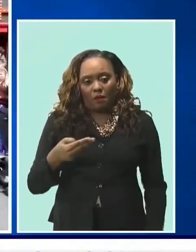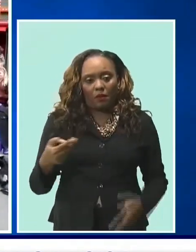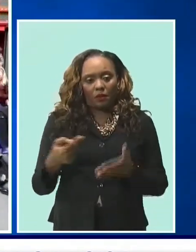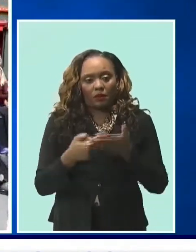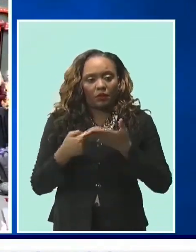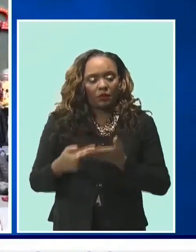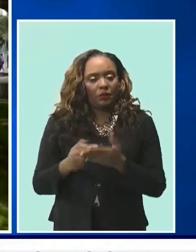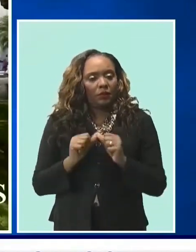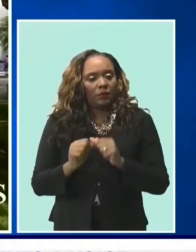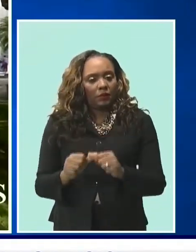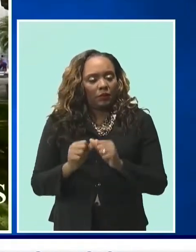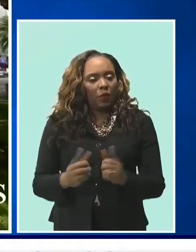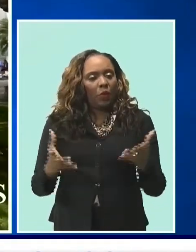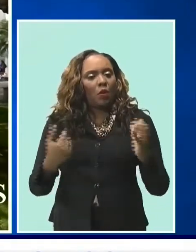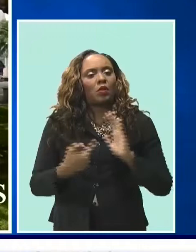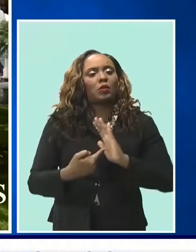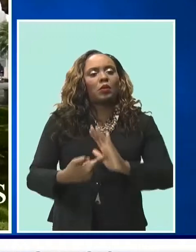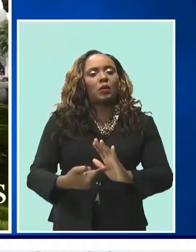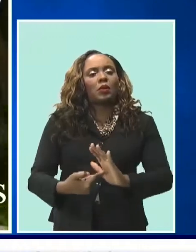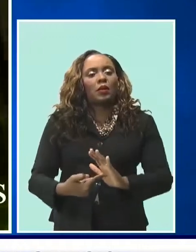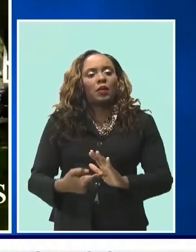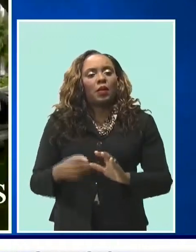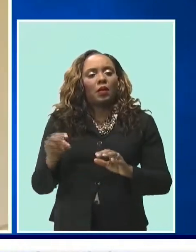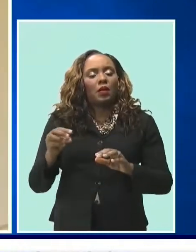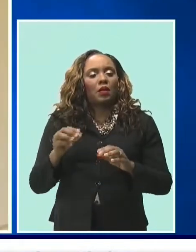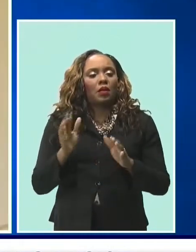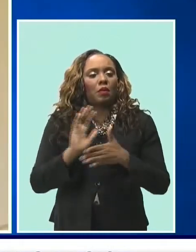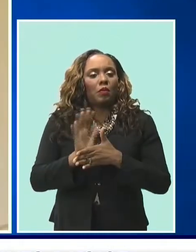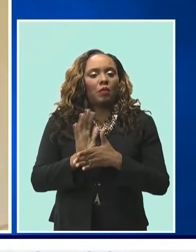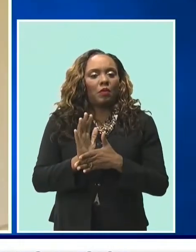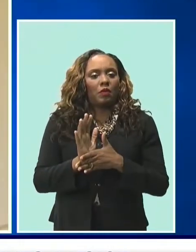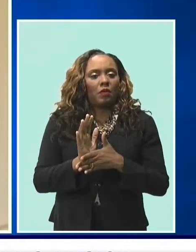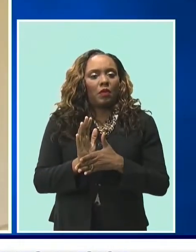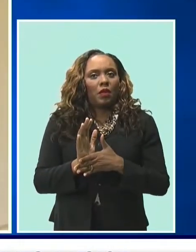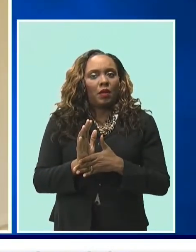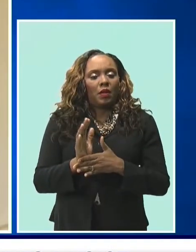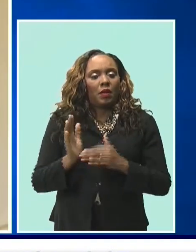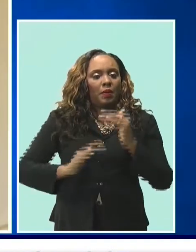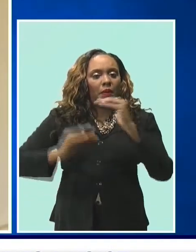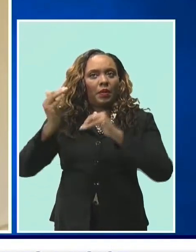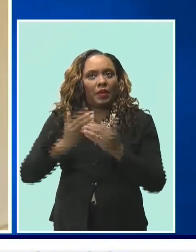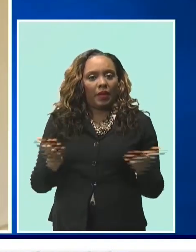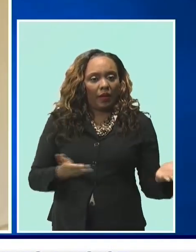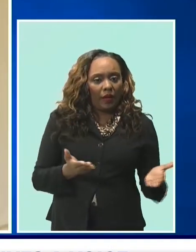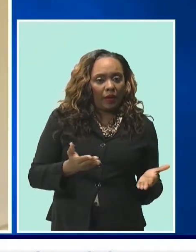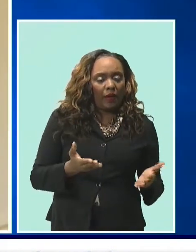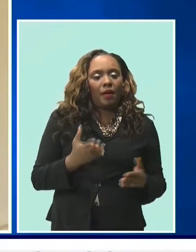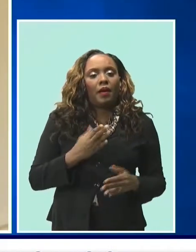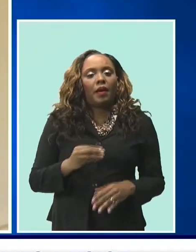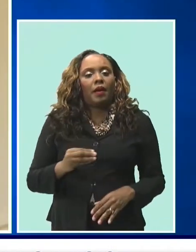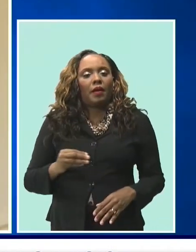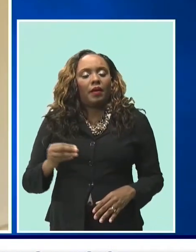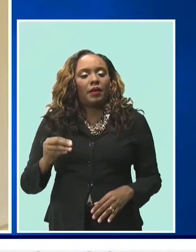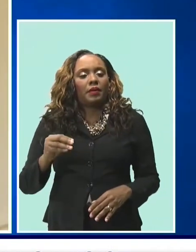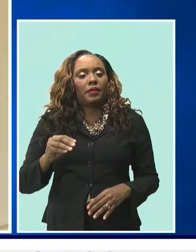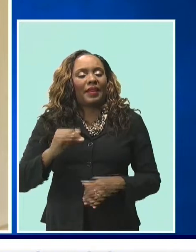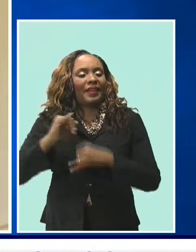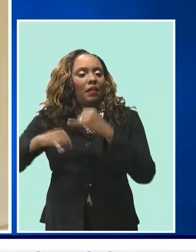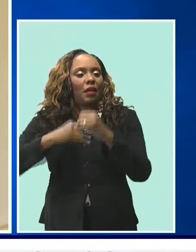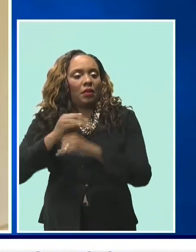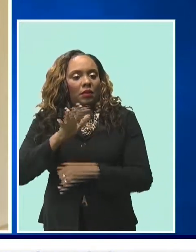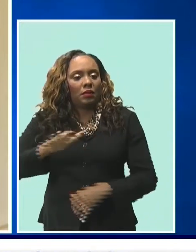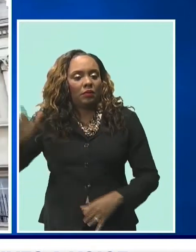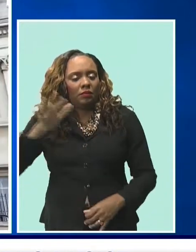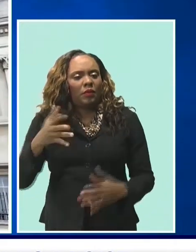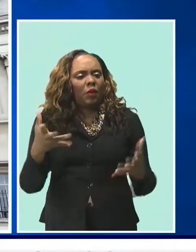Discussions are ongoing to have it shown in theaters locally and internationally. Mr. Springer says he hopes the film will spur dialogue on developing the